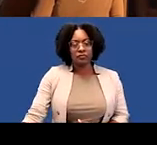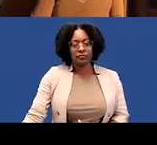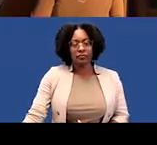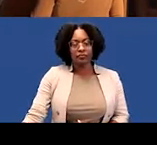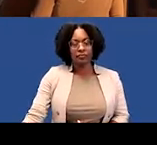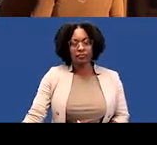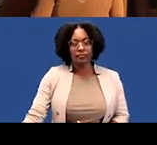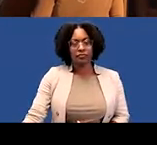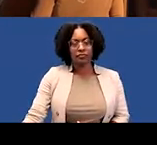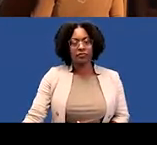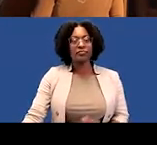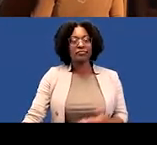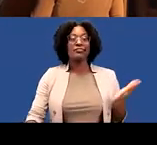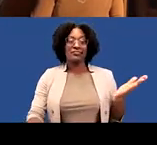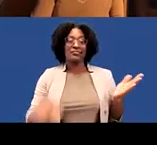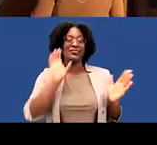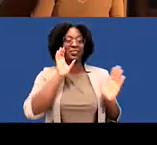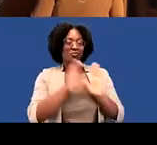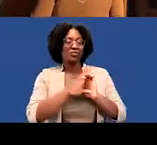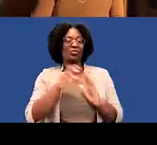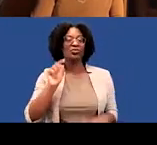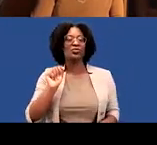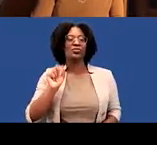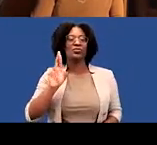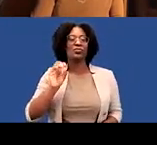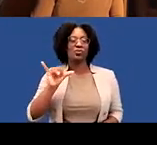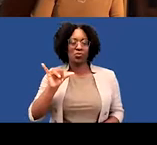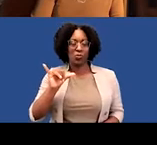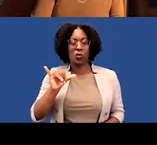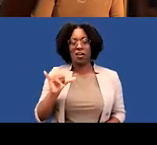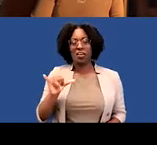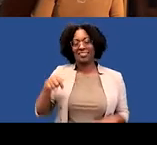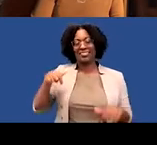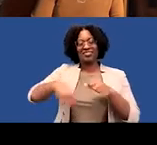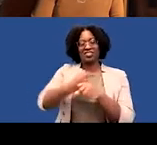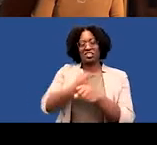This is a portrait of Troy earlier this year,